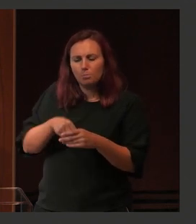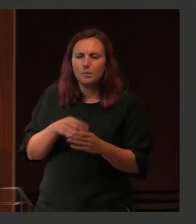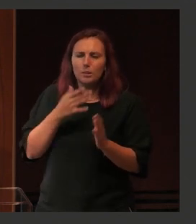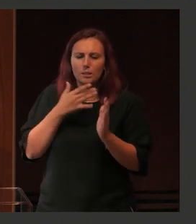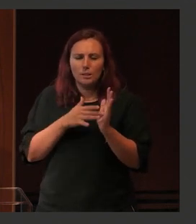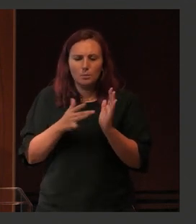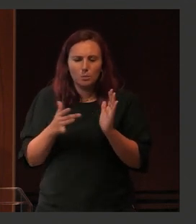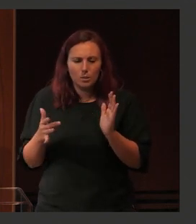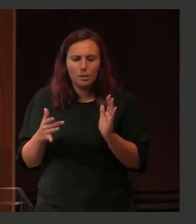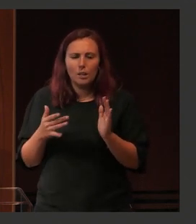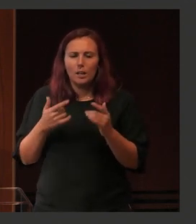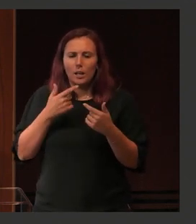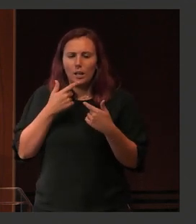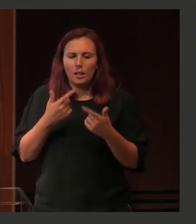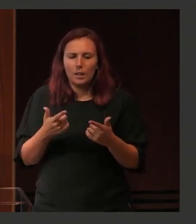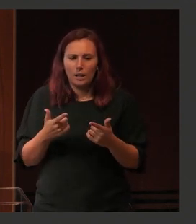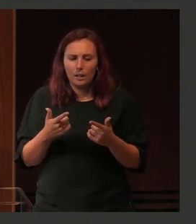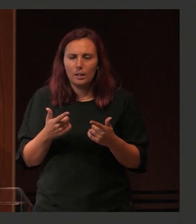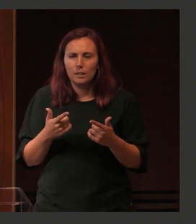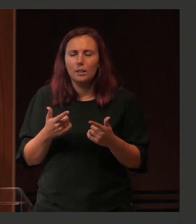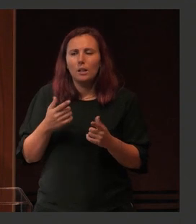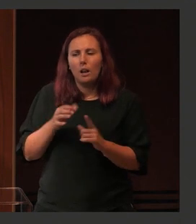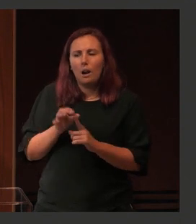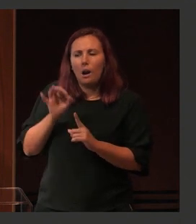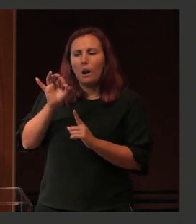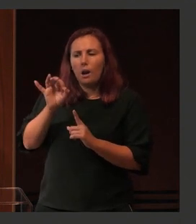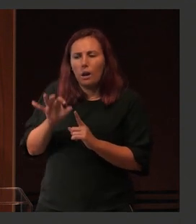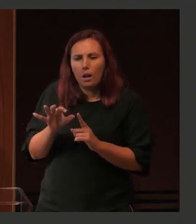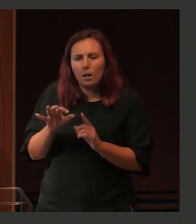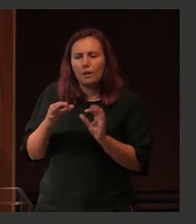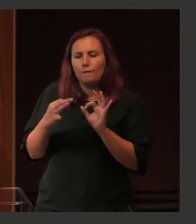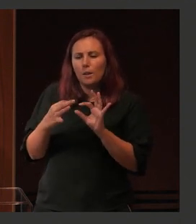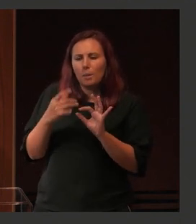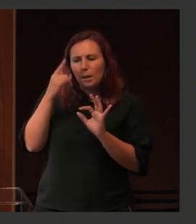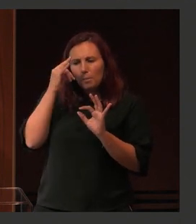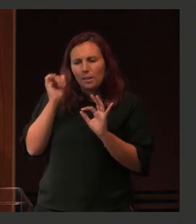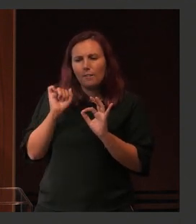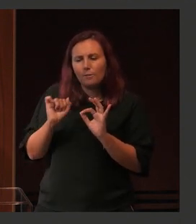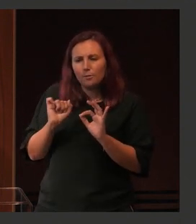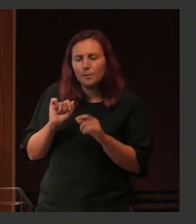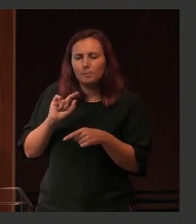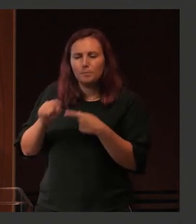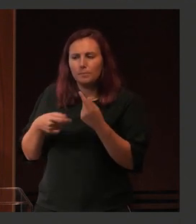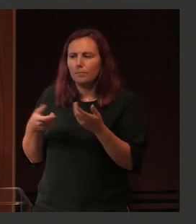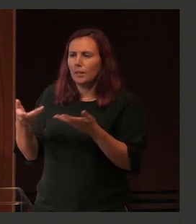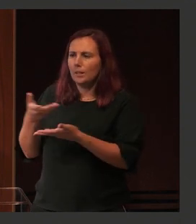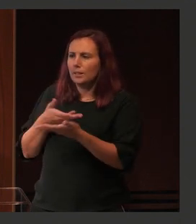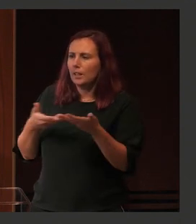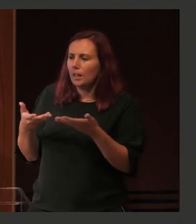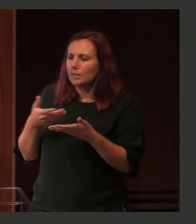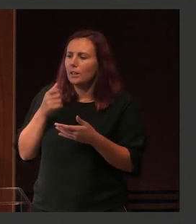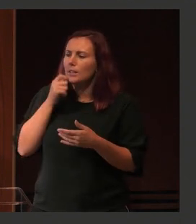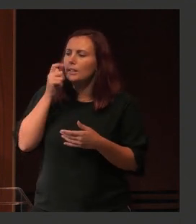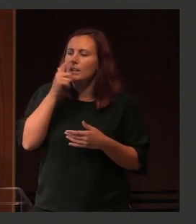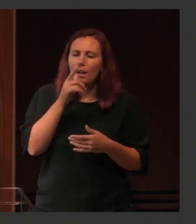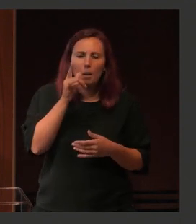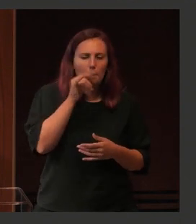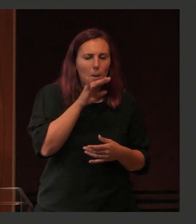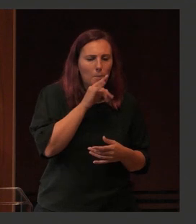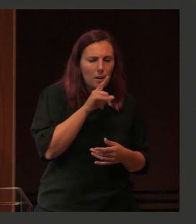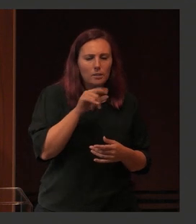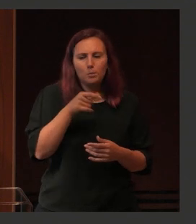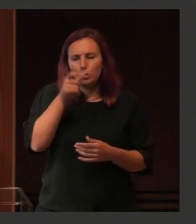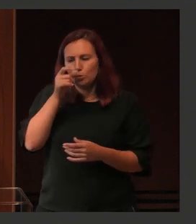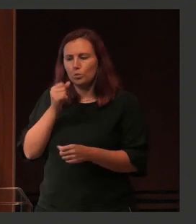and suggest their ideas. And the interaction between parents and school librarians, I think, is